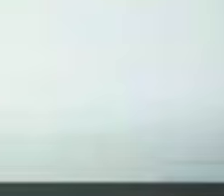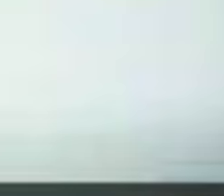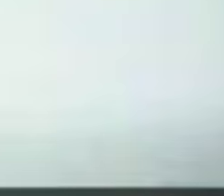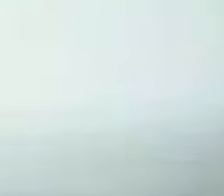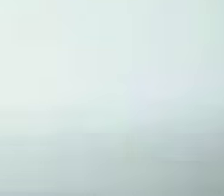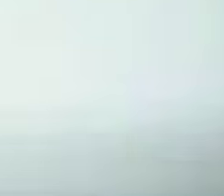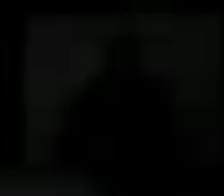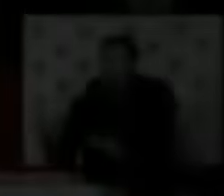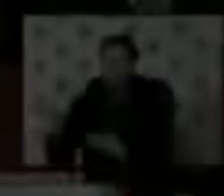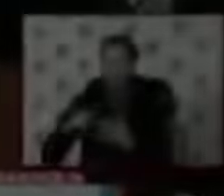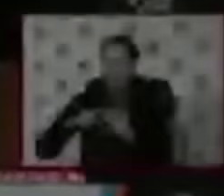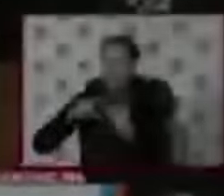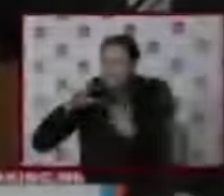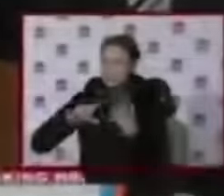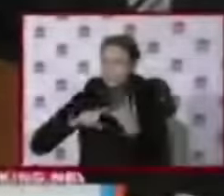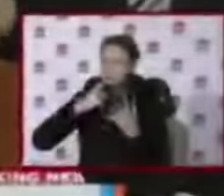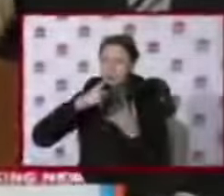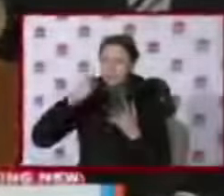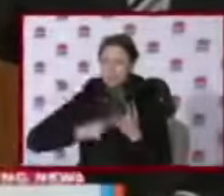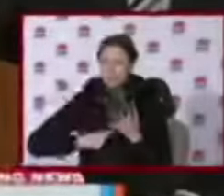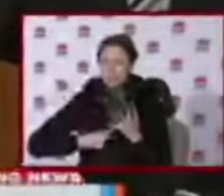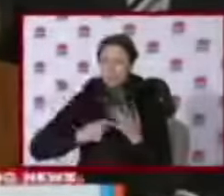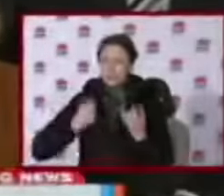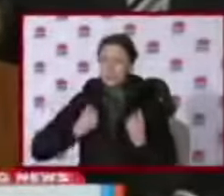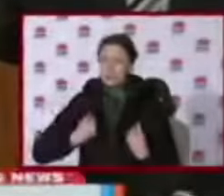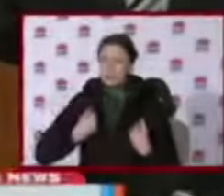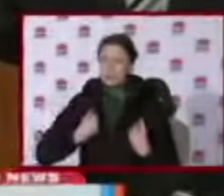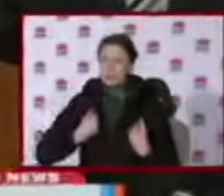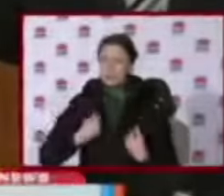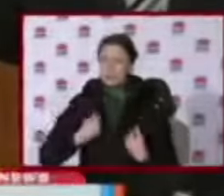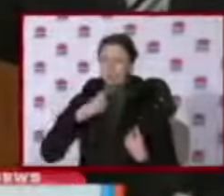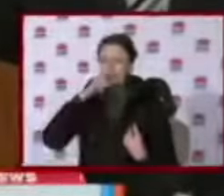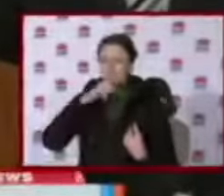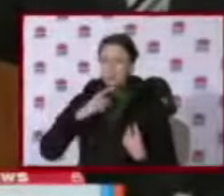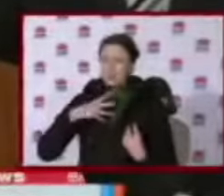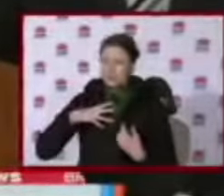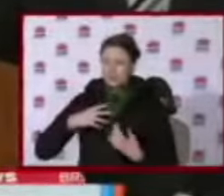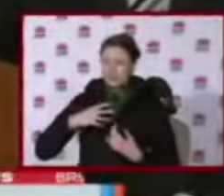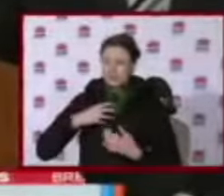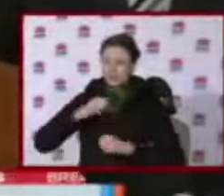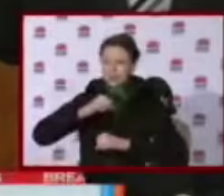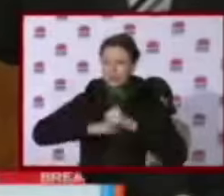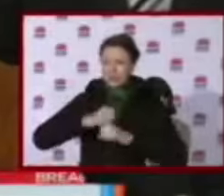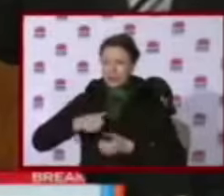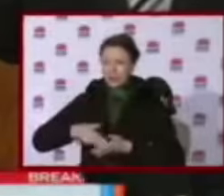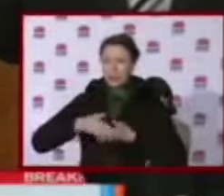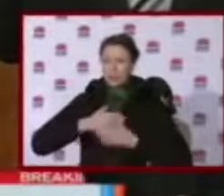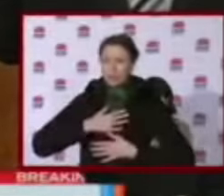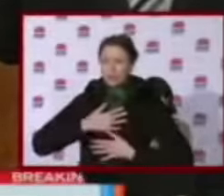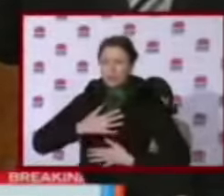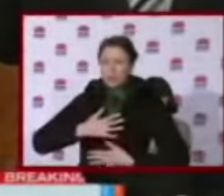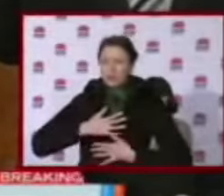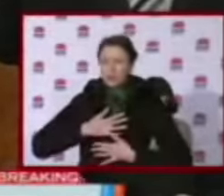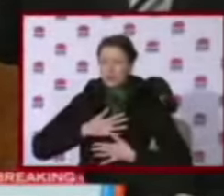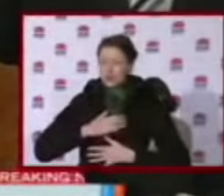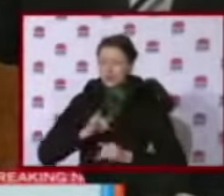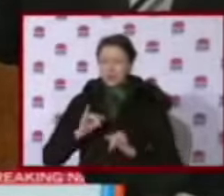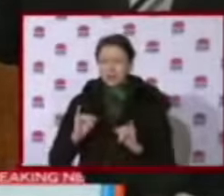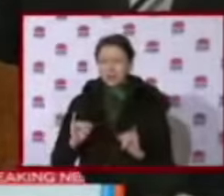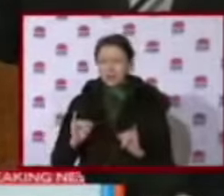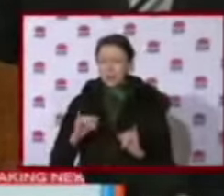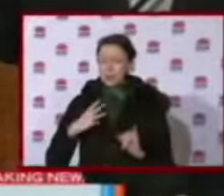a huge moment. We have to stop the spread of COVID. To do